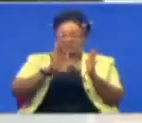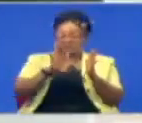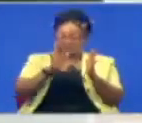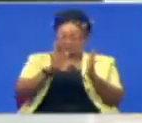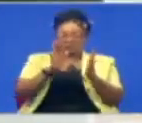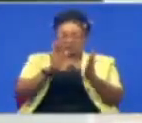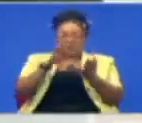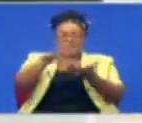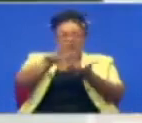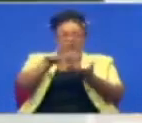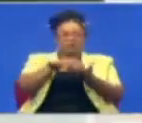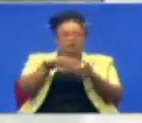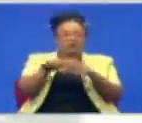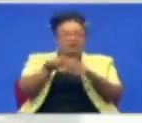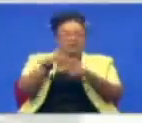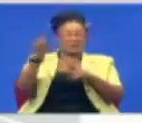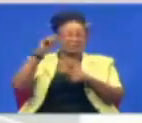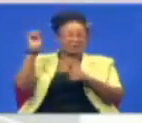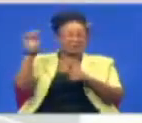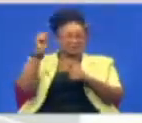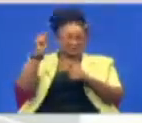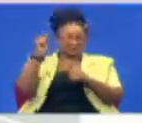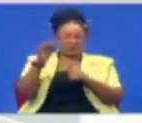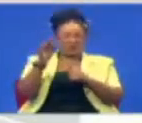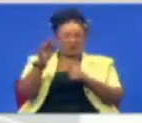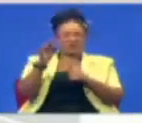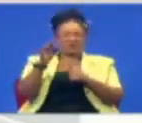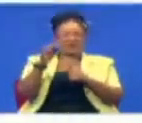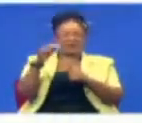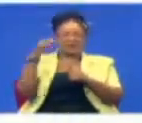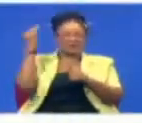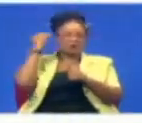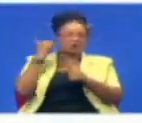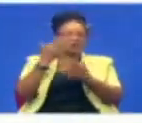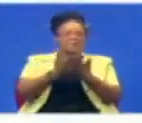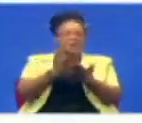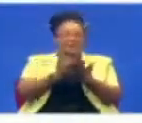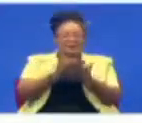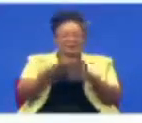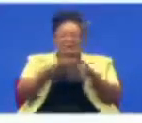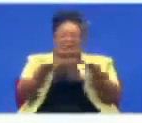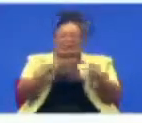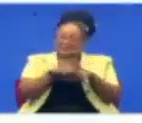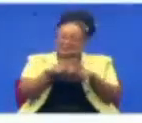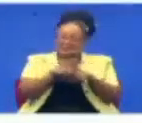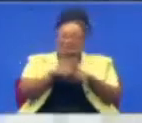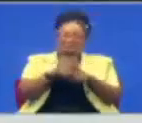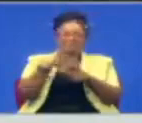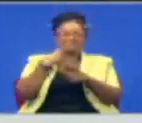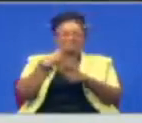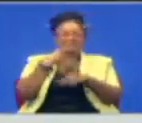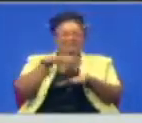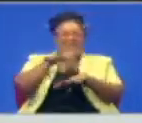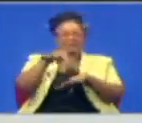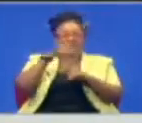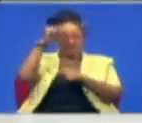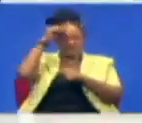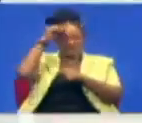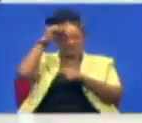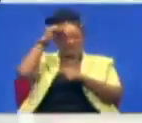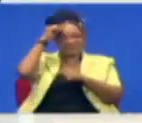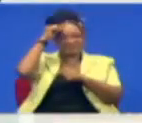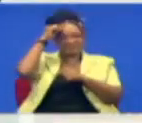wa mahakama pia ilihakikiwa, lakini kwa mara nyingine alirusha mpira kwenye ulingo wa serikali kuu. Now, my only